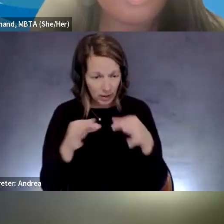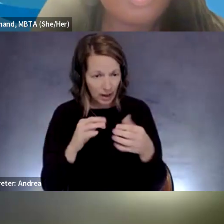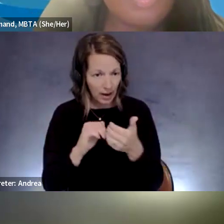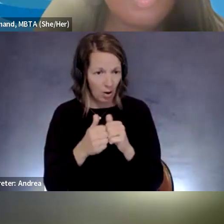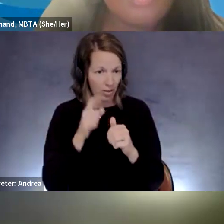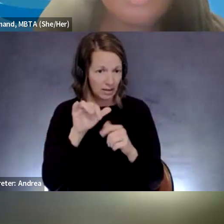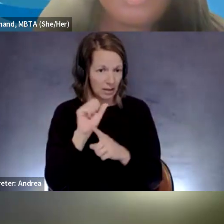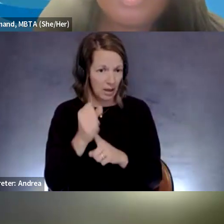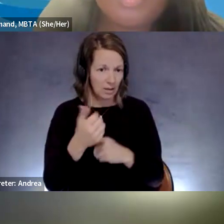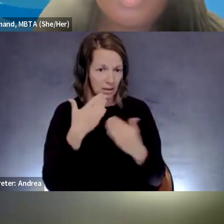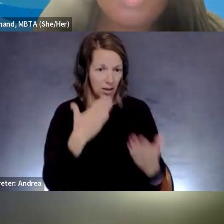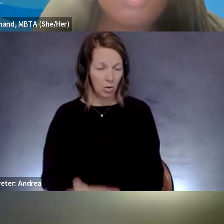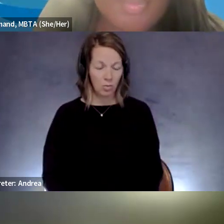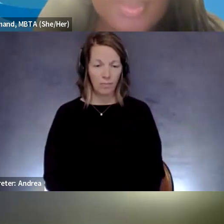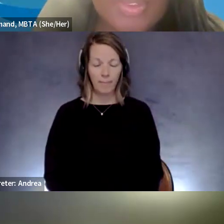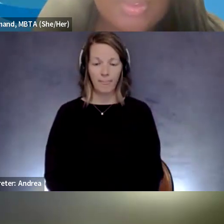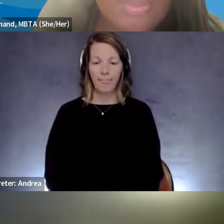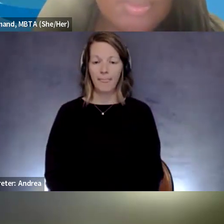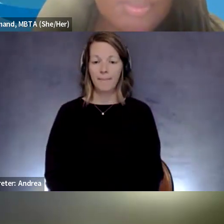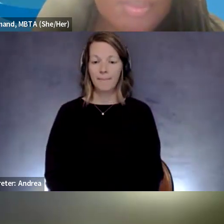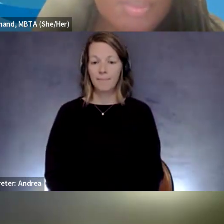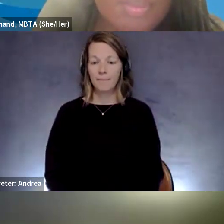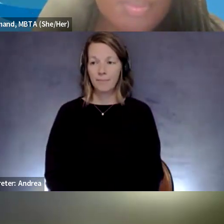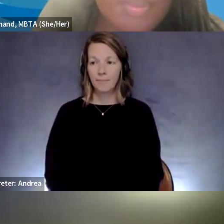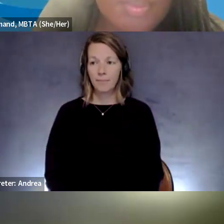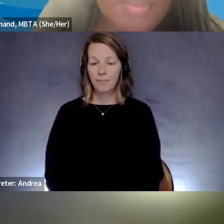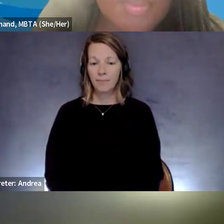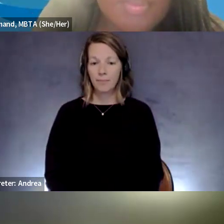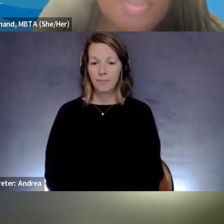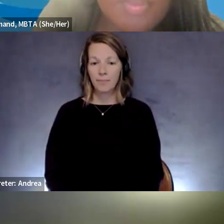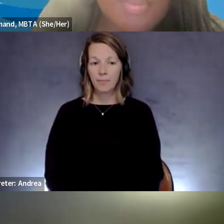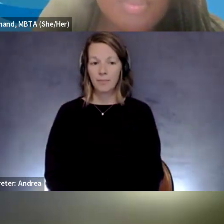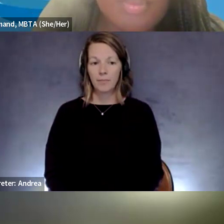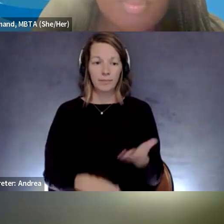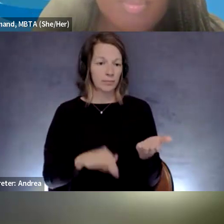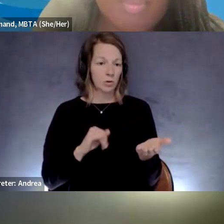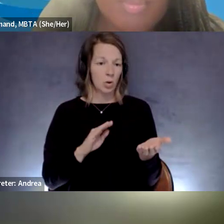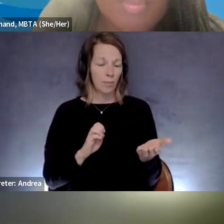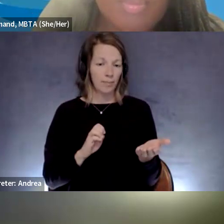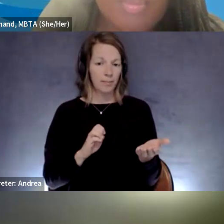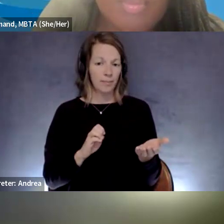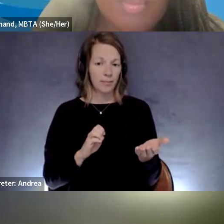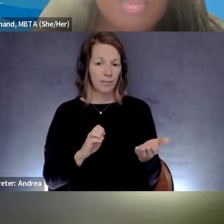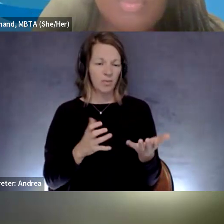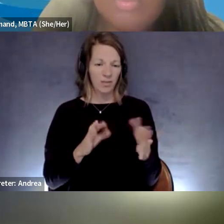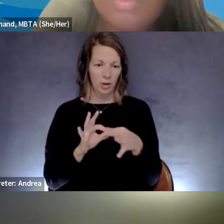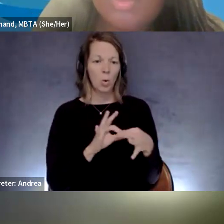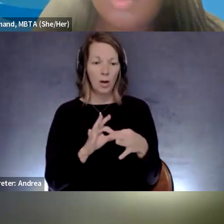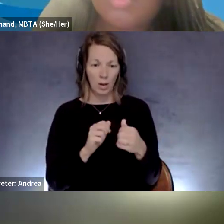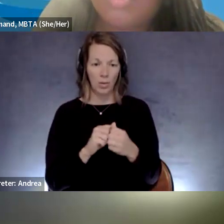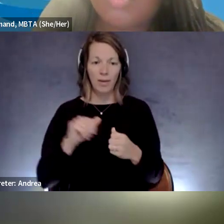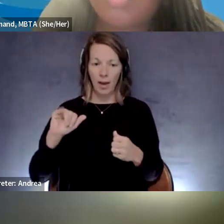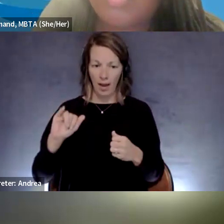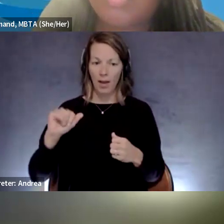that's the case? Thank you. So, Joe, I'm going to hand this one over to you. We have coordinated with IQHQ,